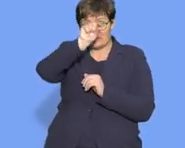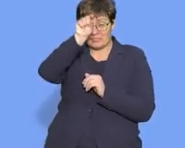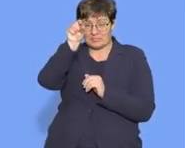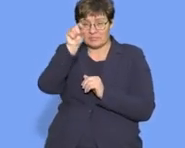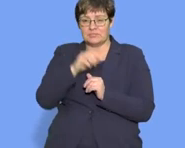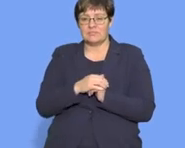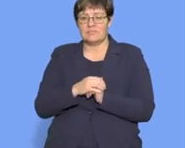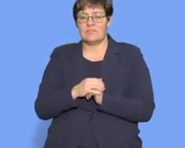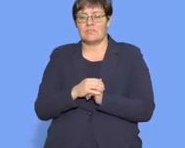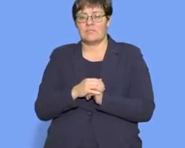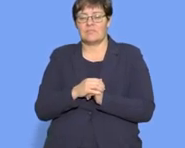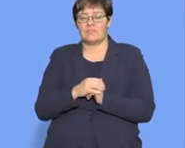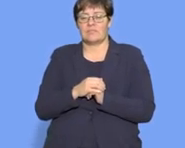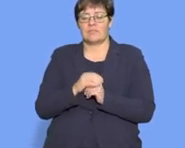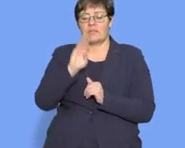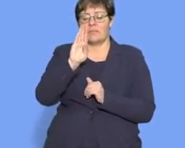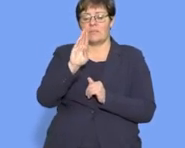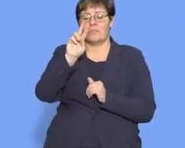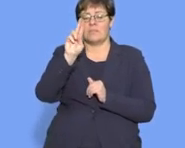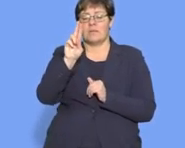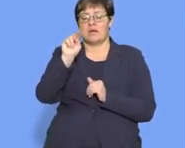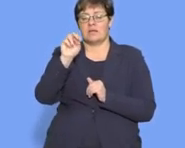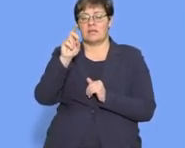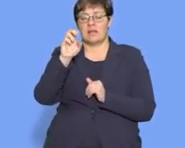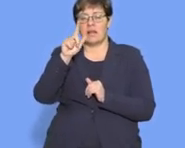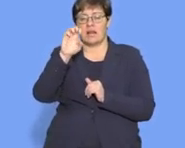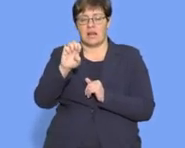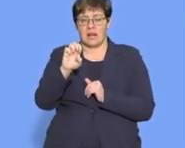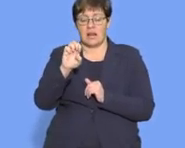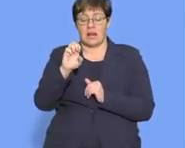the bundle cap of sclerenchyma.